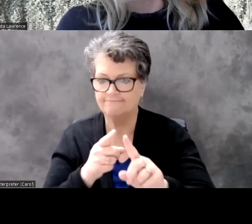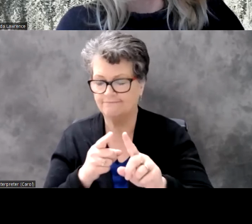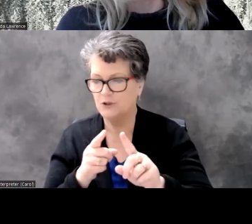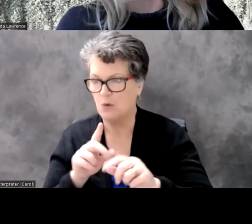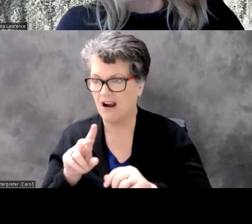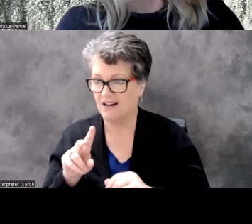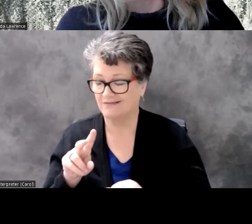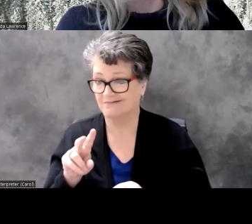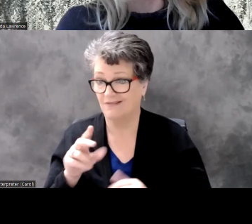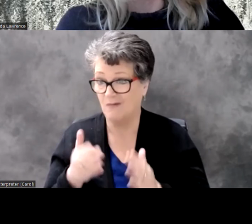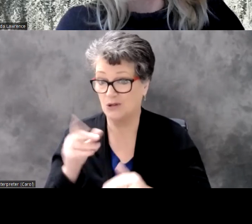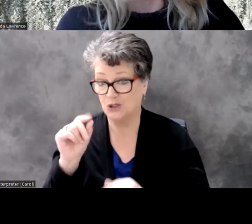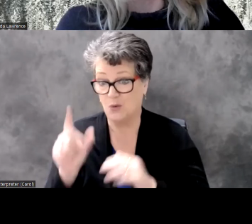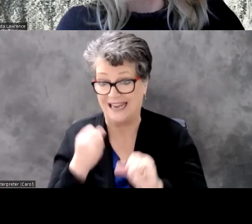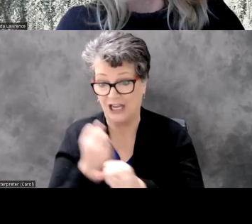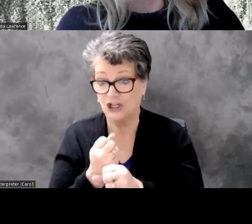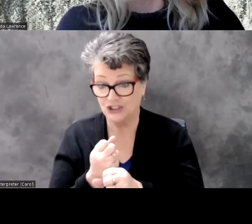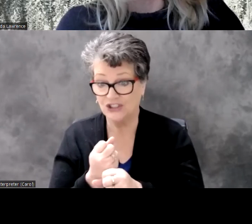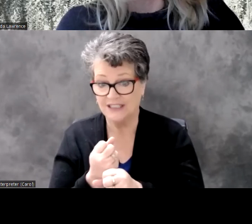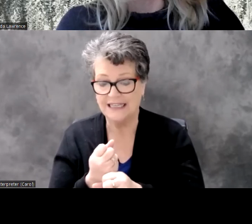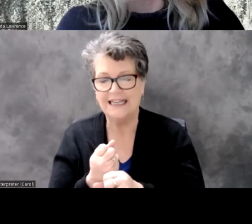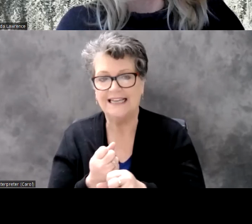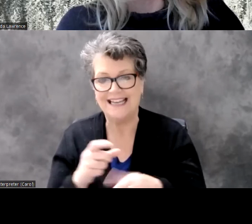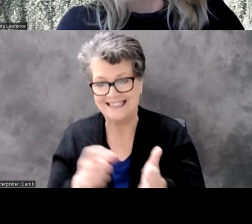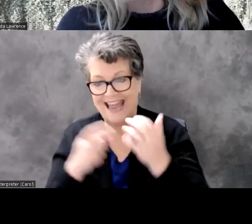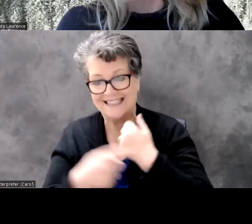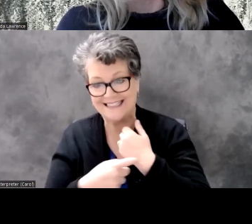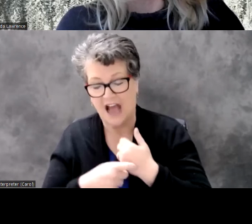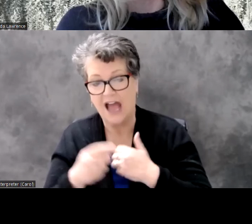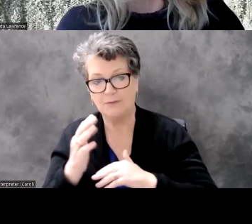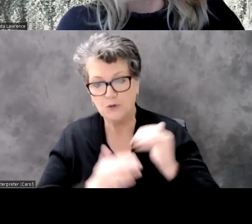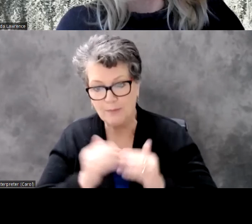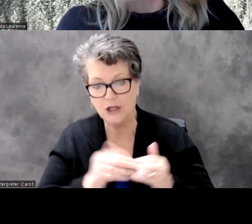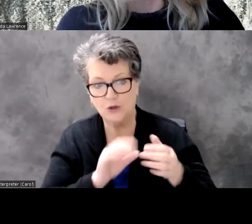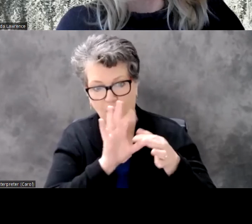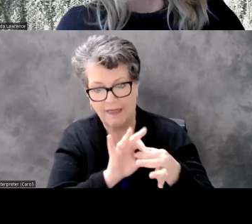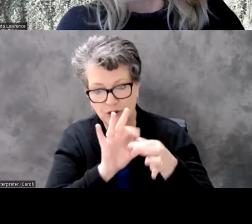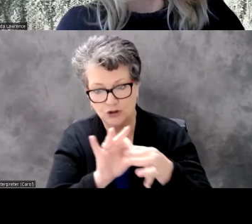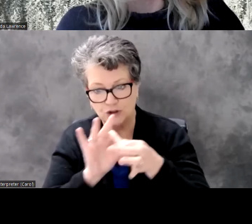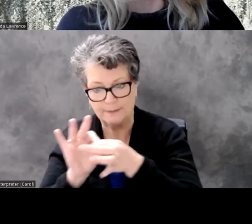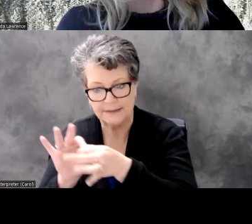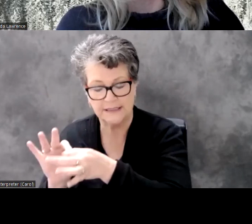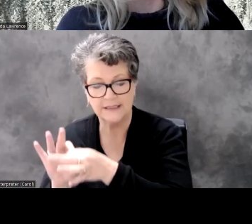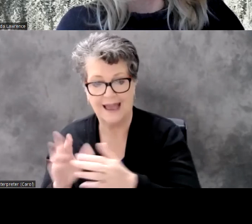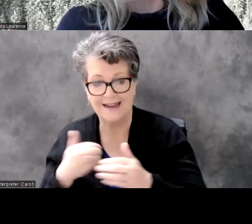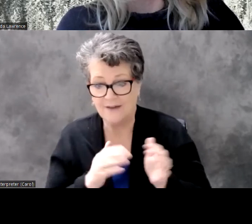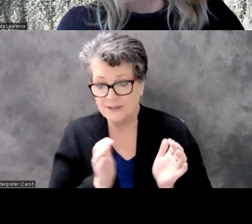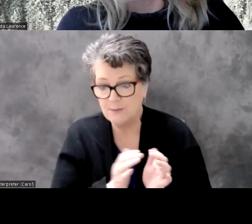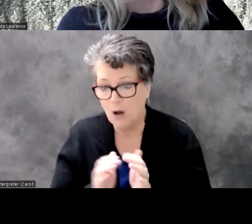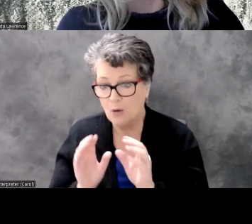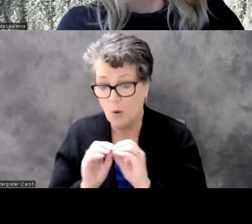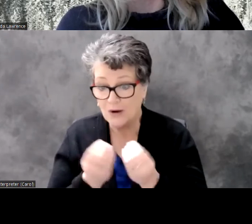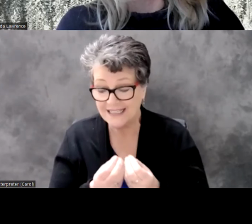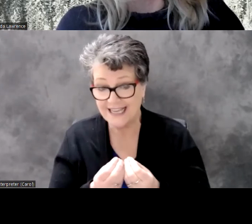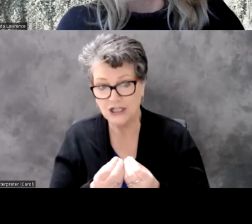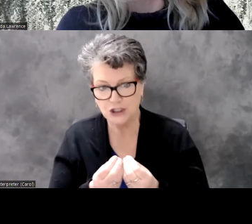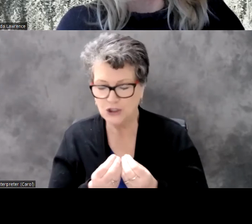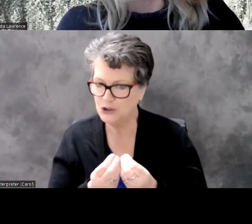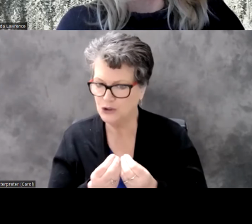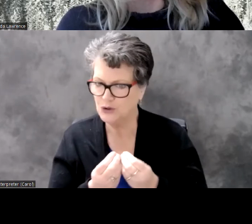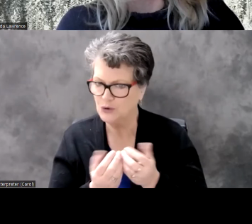decade of activity. It takes time to build those relationships and to have smaller organizations come forward with